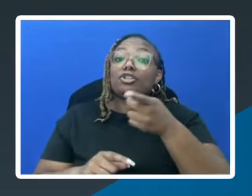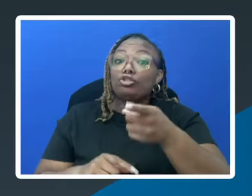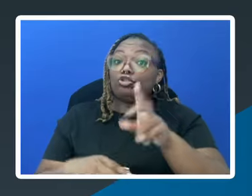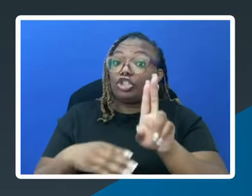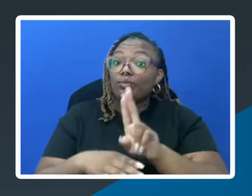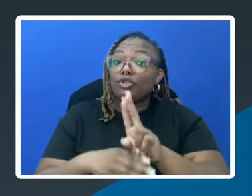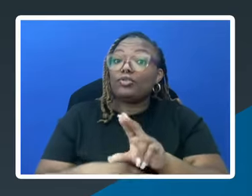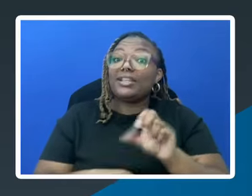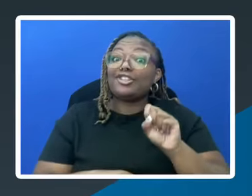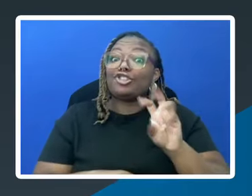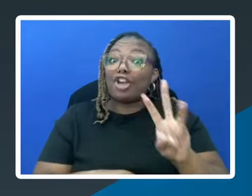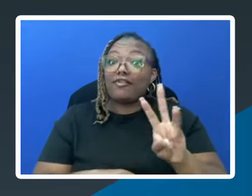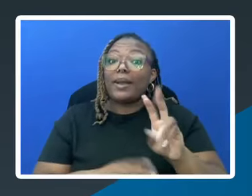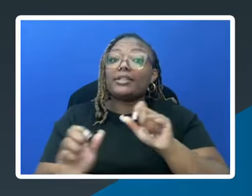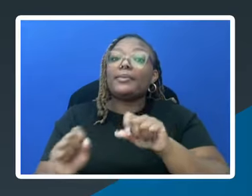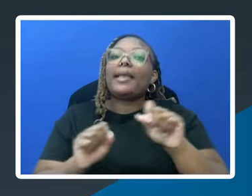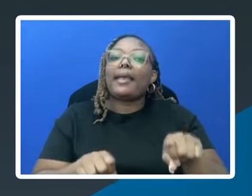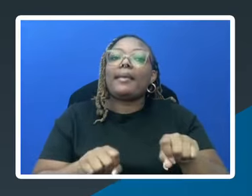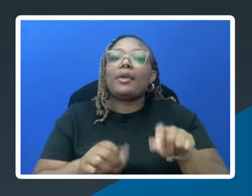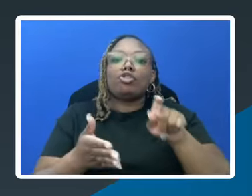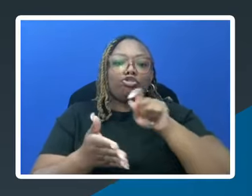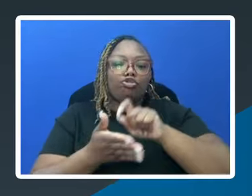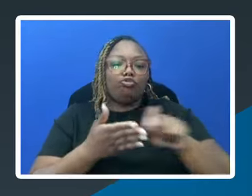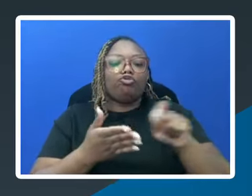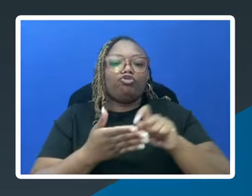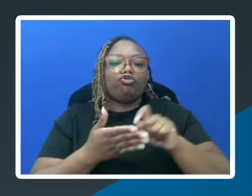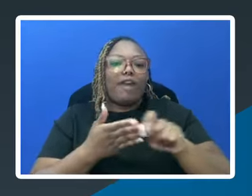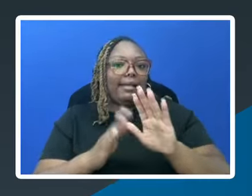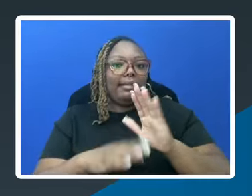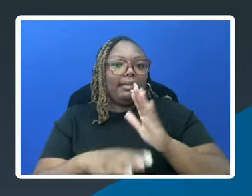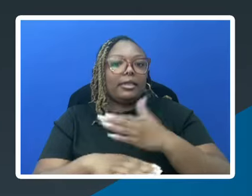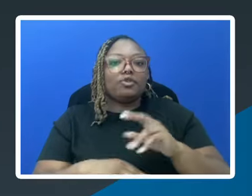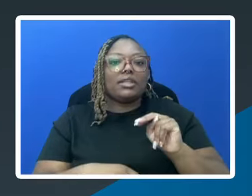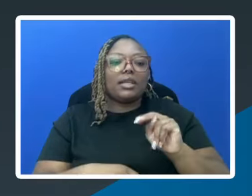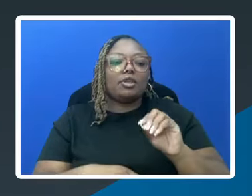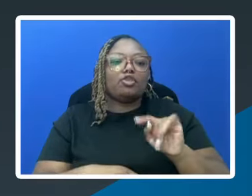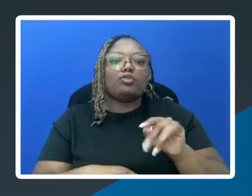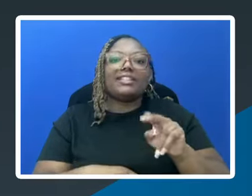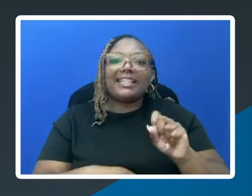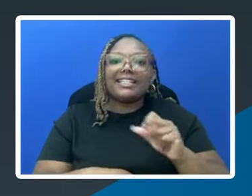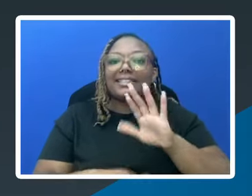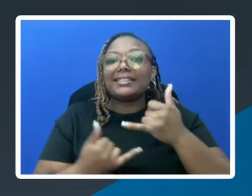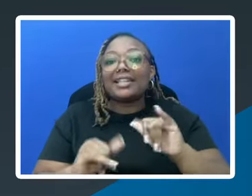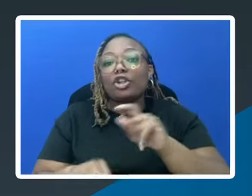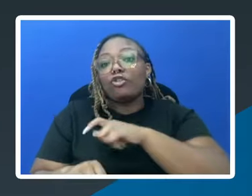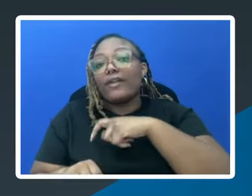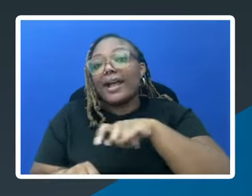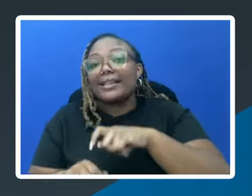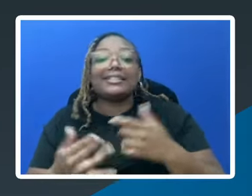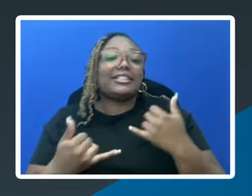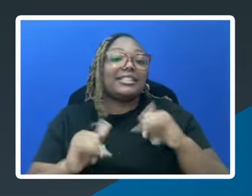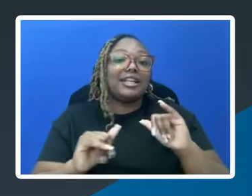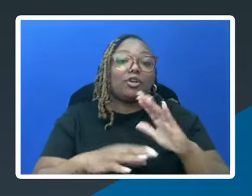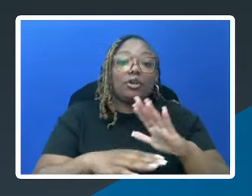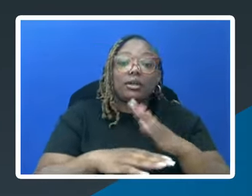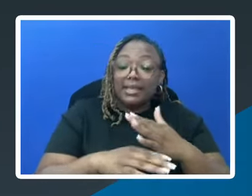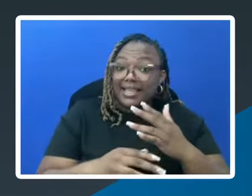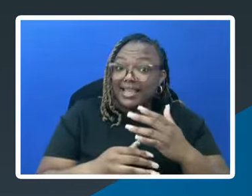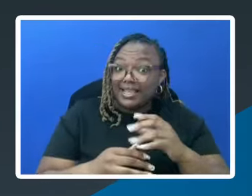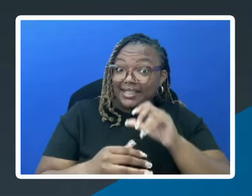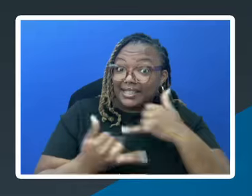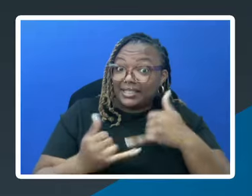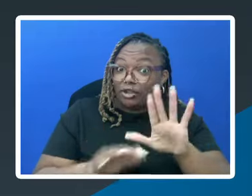to be able to write the music notation? Still her violin, still her notes, but she's using music notation software. Is that now her work?